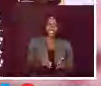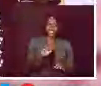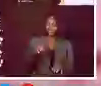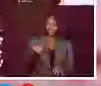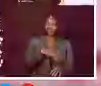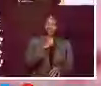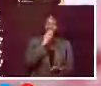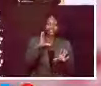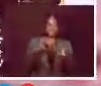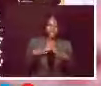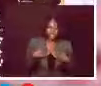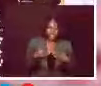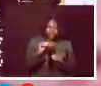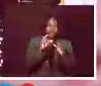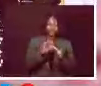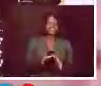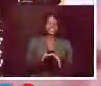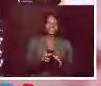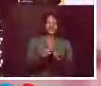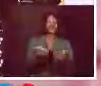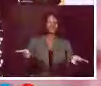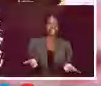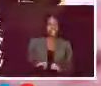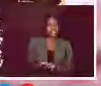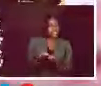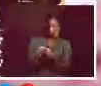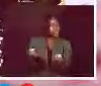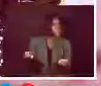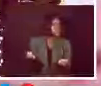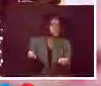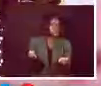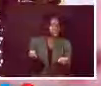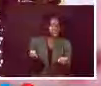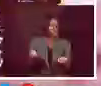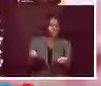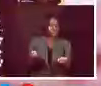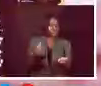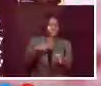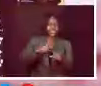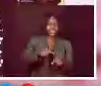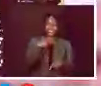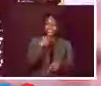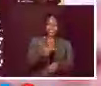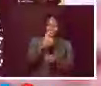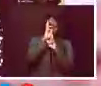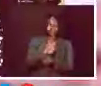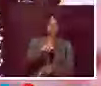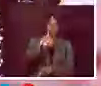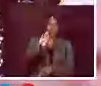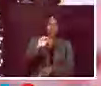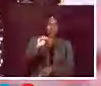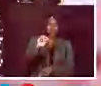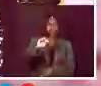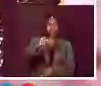will not accept an observer status, deal with it. We cannot tell Honorable Boama that you should go as